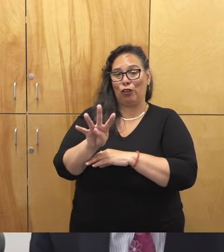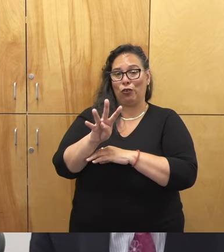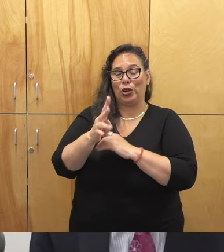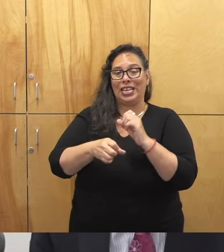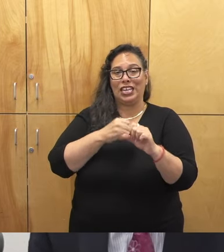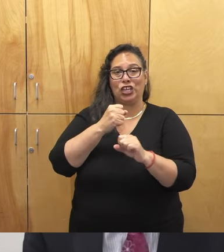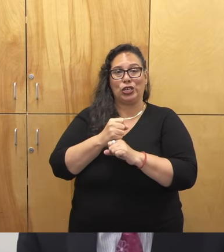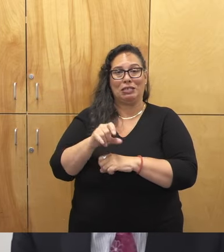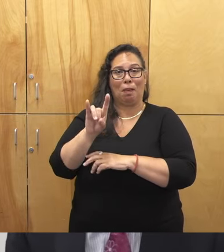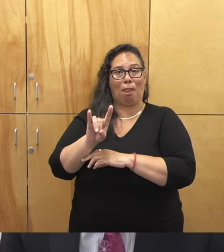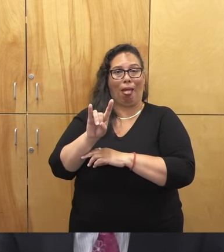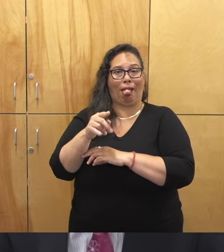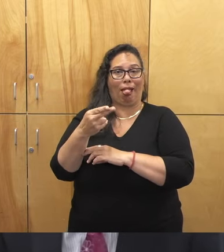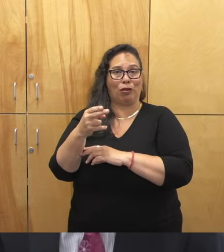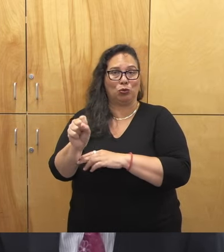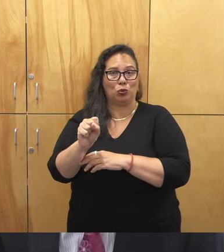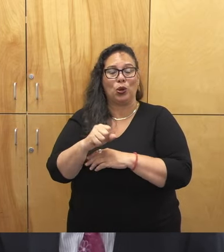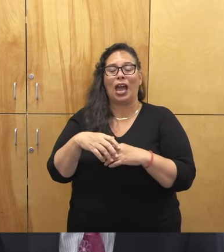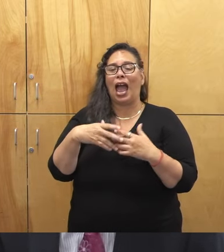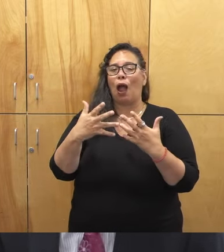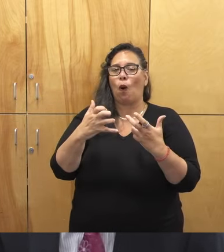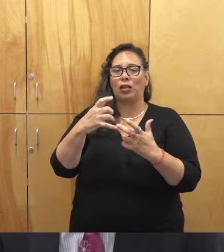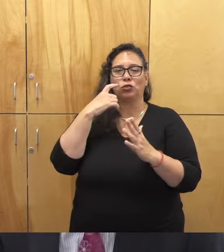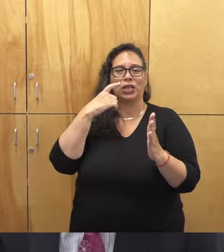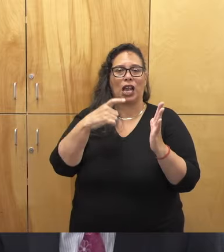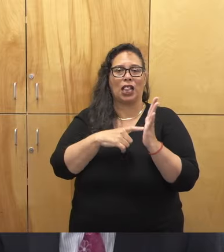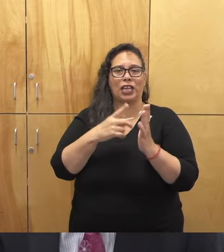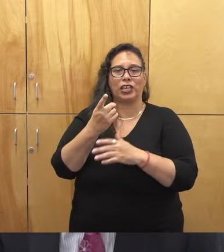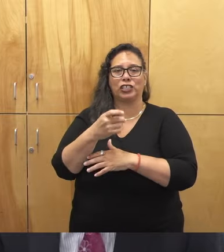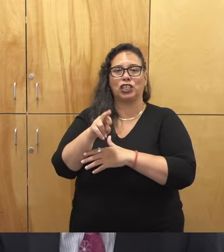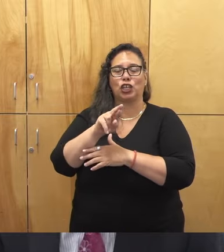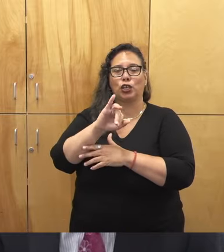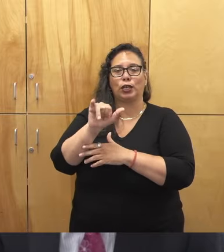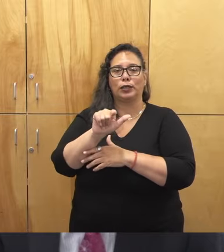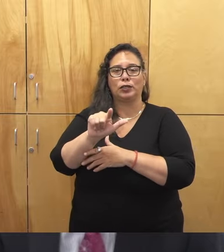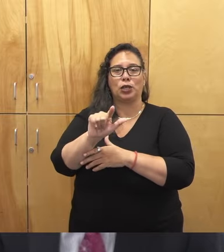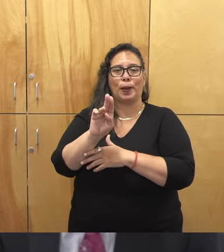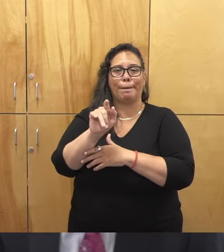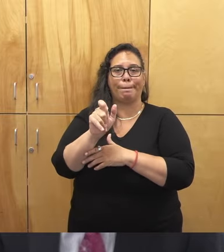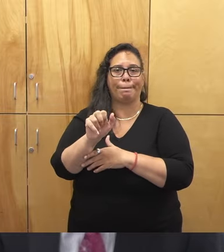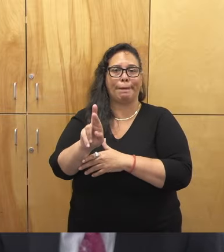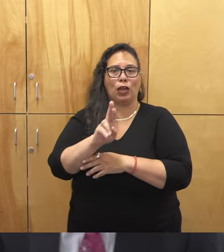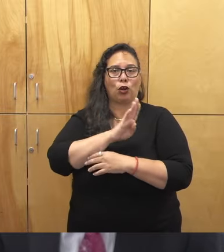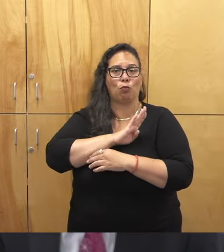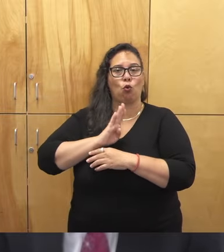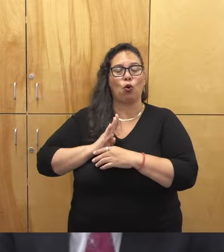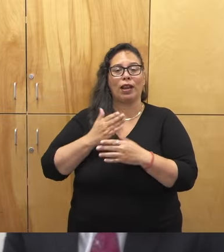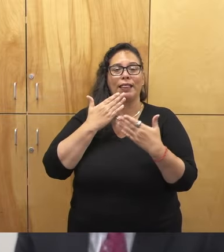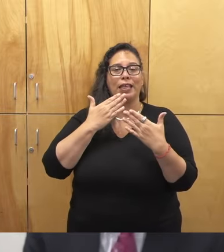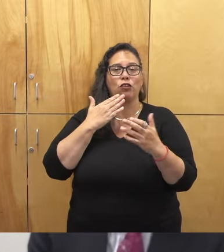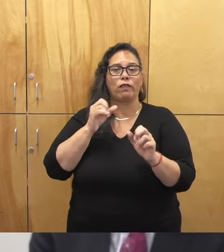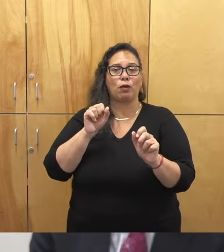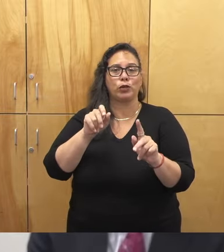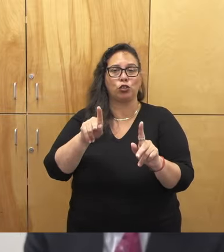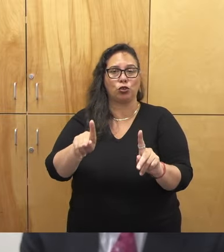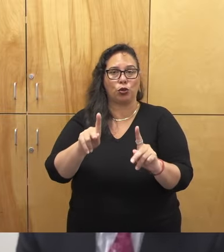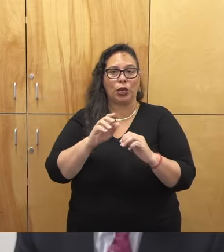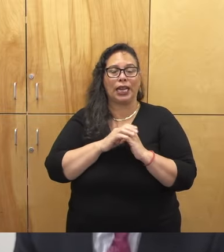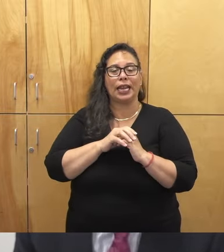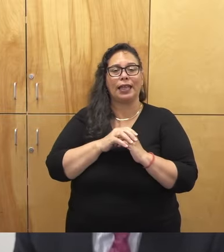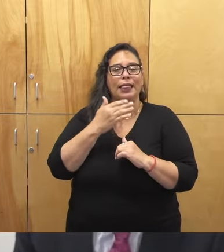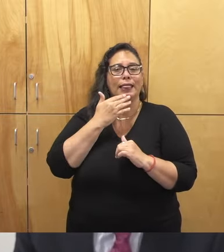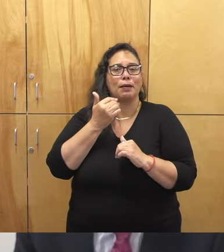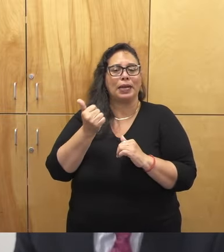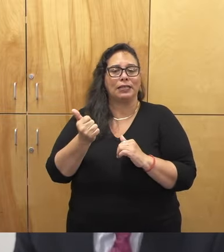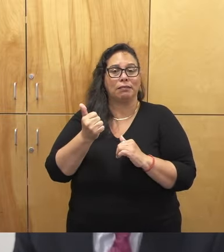School. I'd like to just acknowledge Dr. Jill Baker and the board. Just thank you for this opportunity. These would be the best